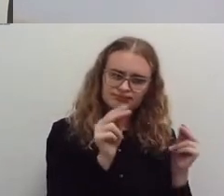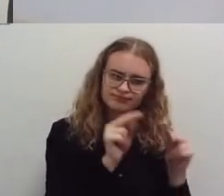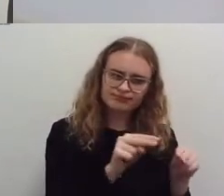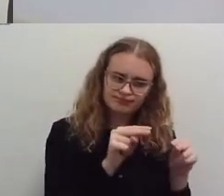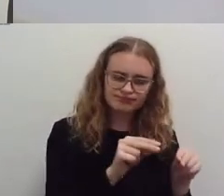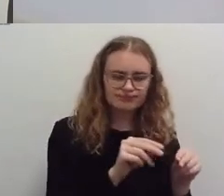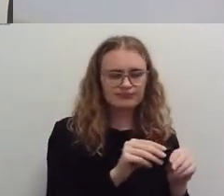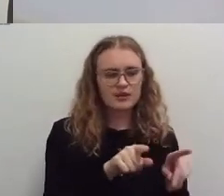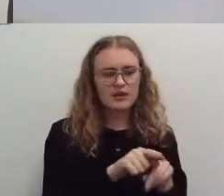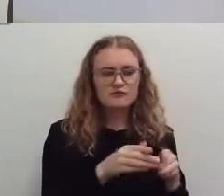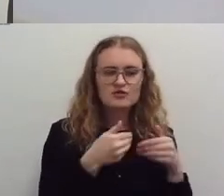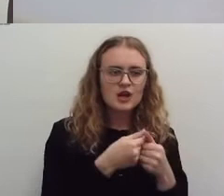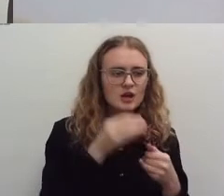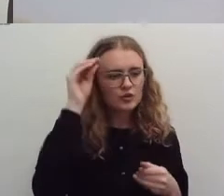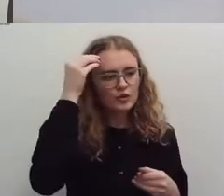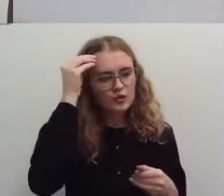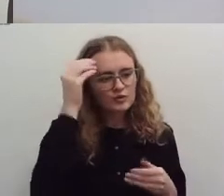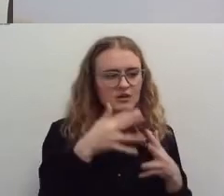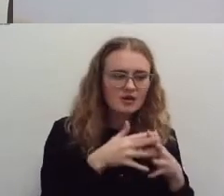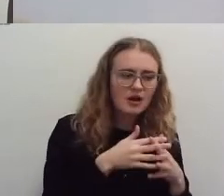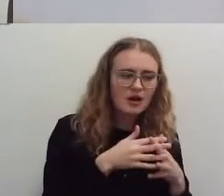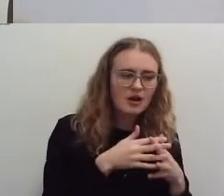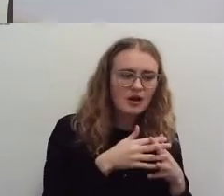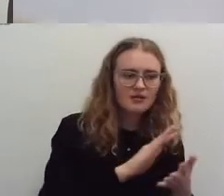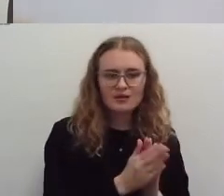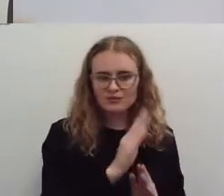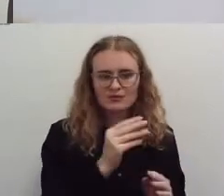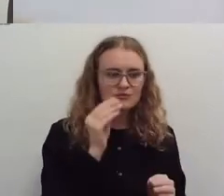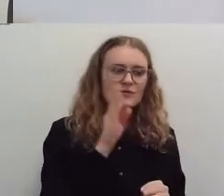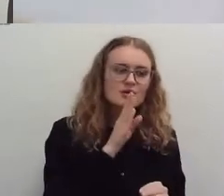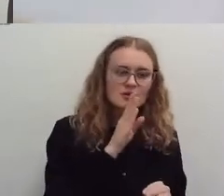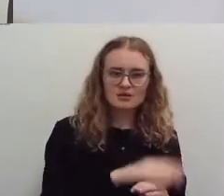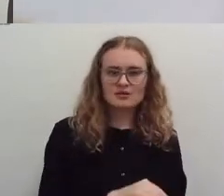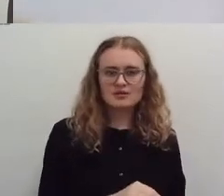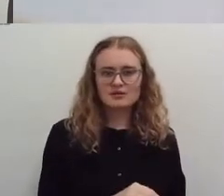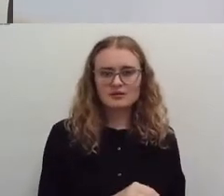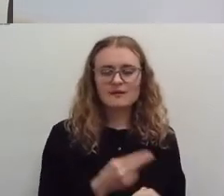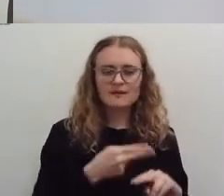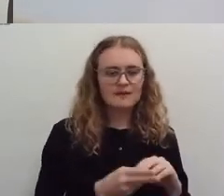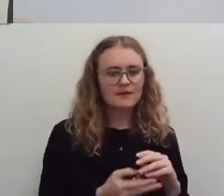everybody to have a balance in this area. But we also have